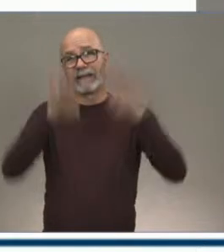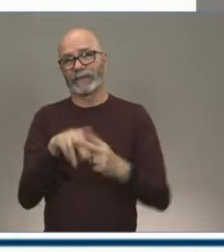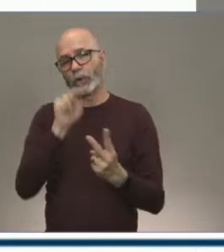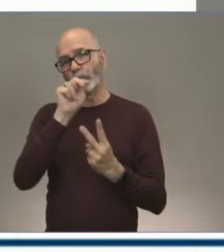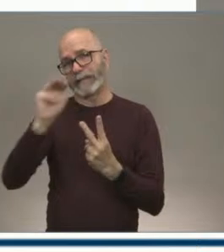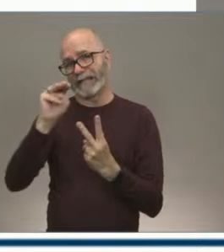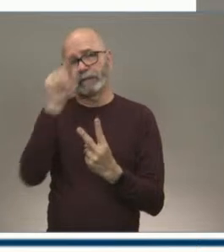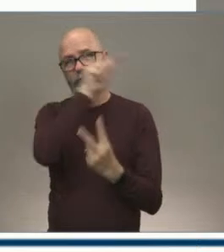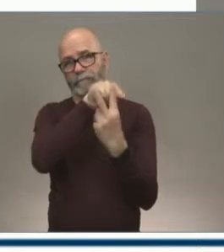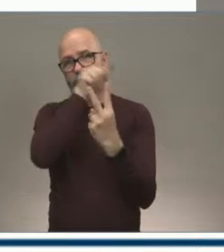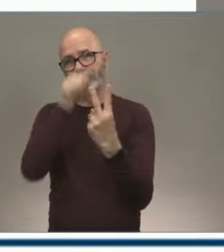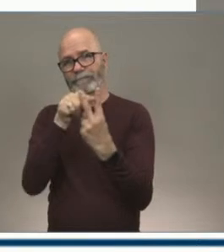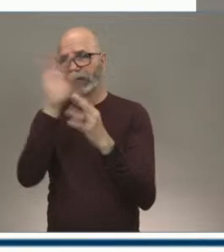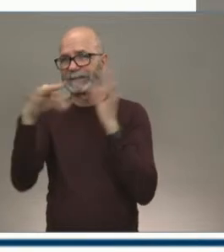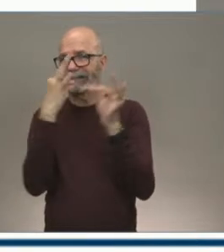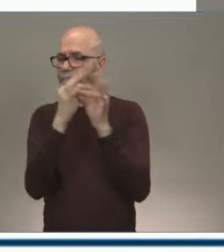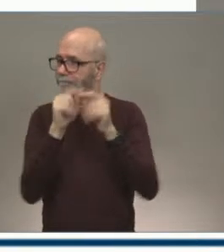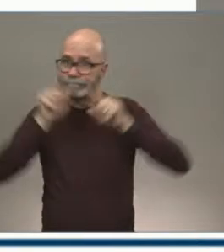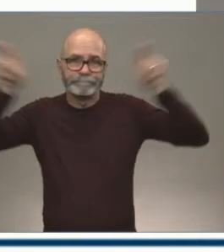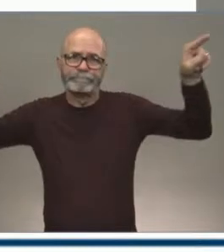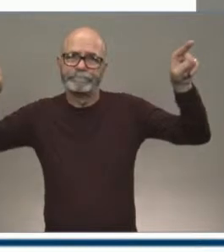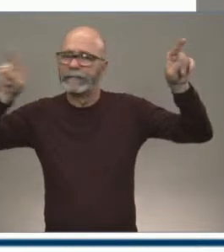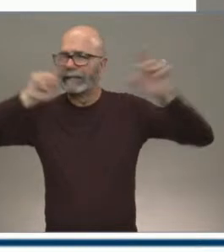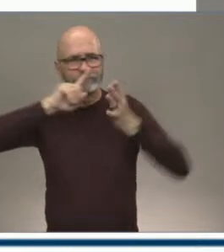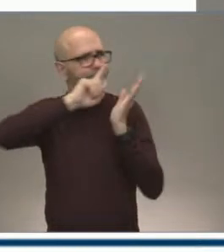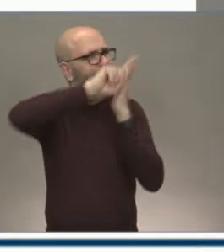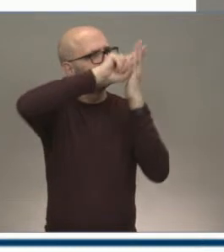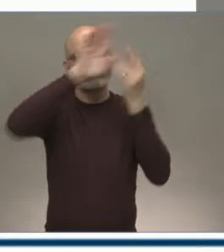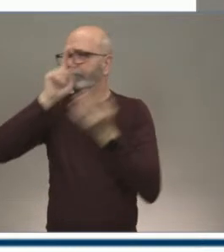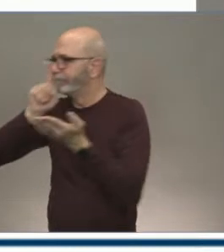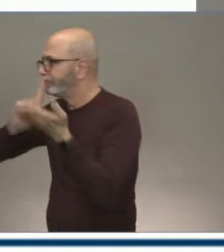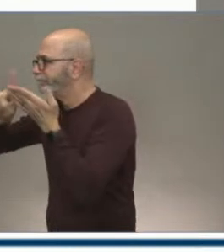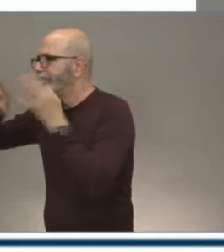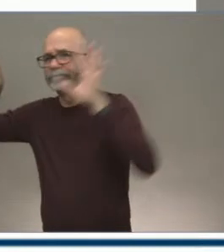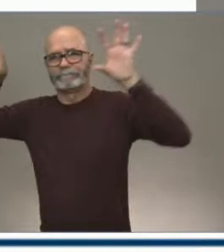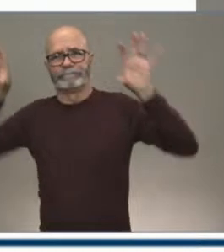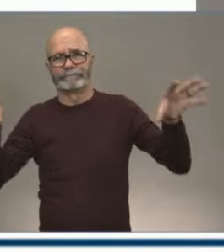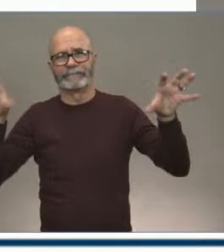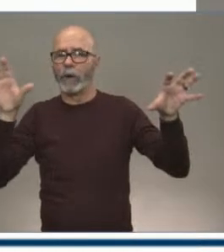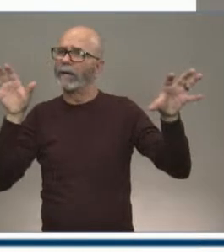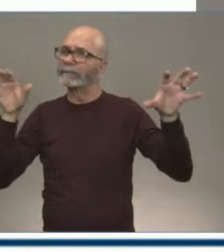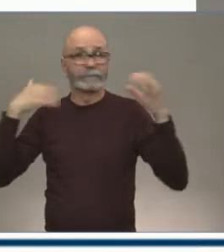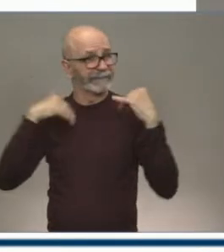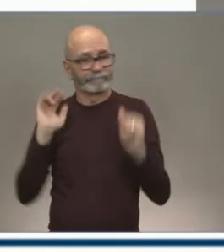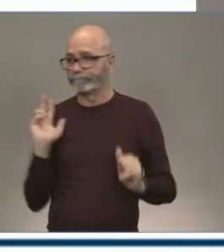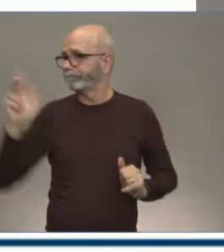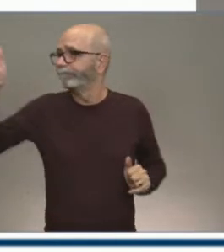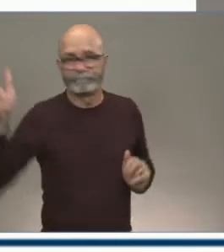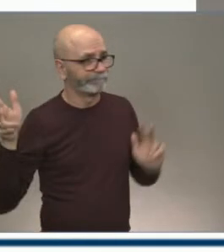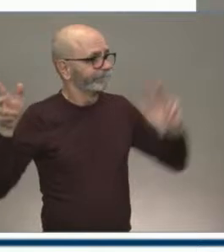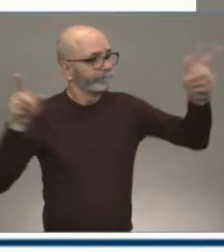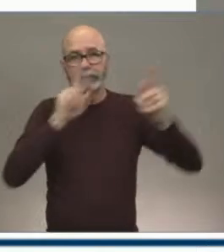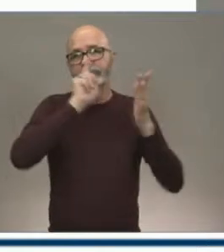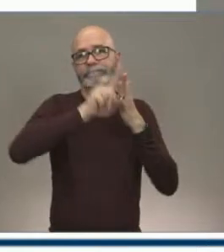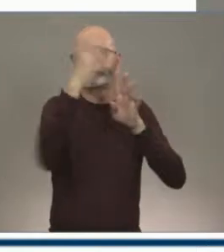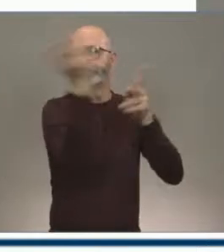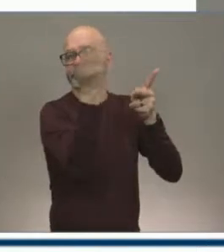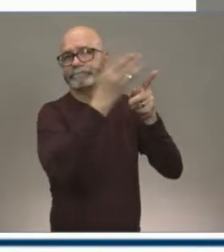that are still under investigation, and expanding our testing and getting a large numbers of people in both